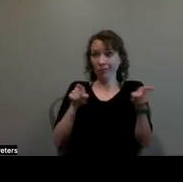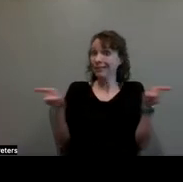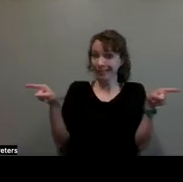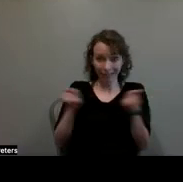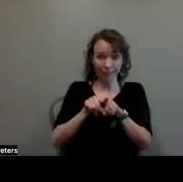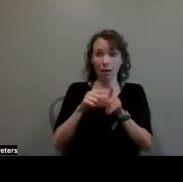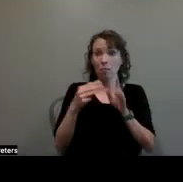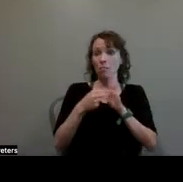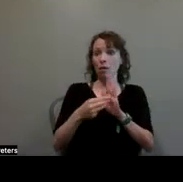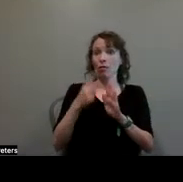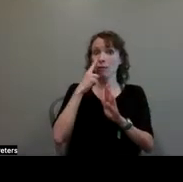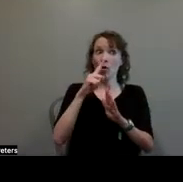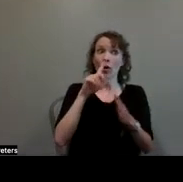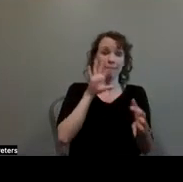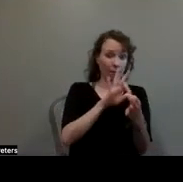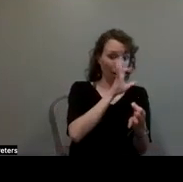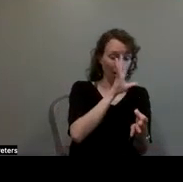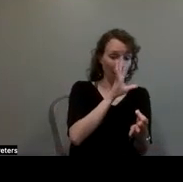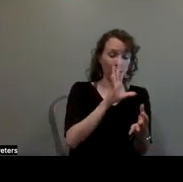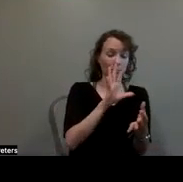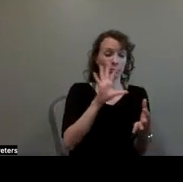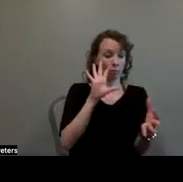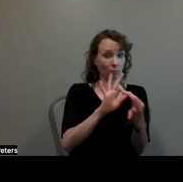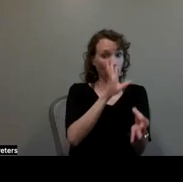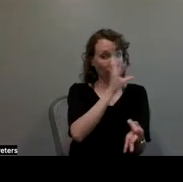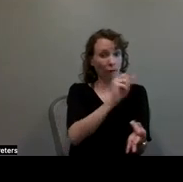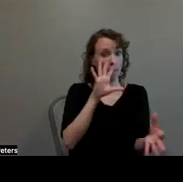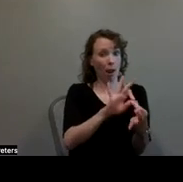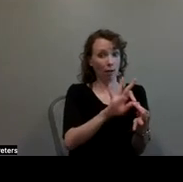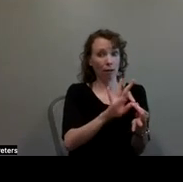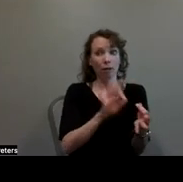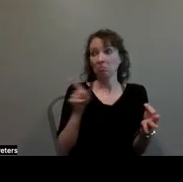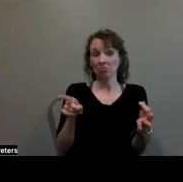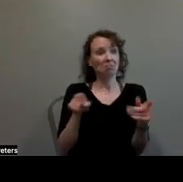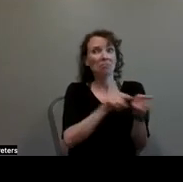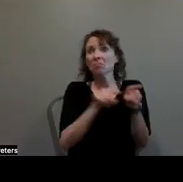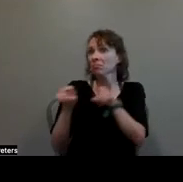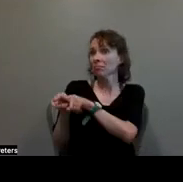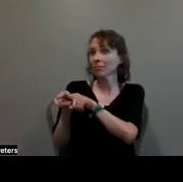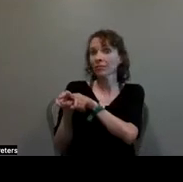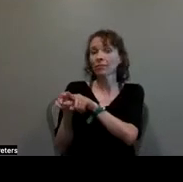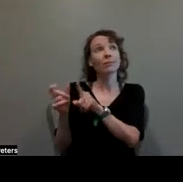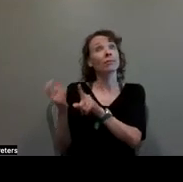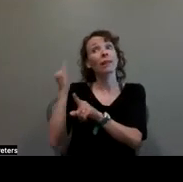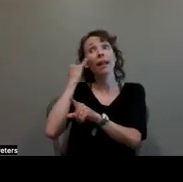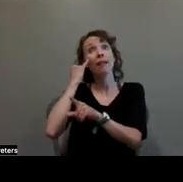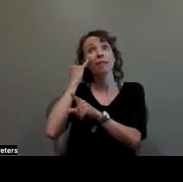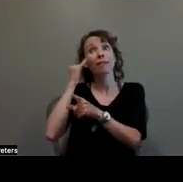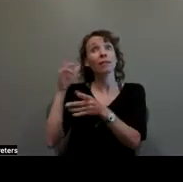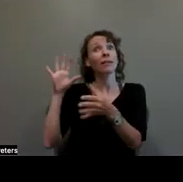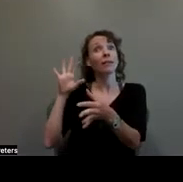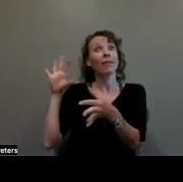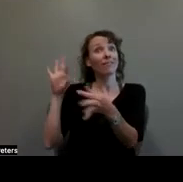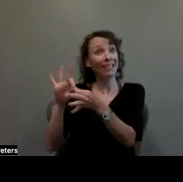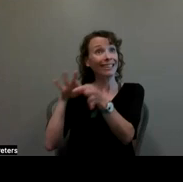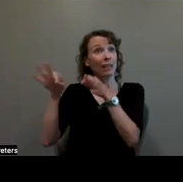affinity-mature antibodies, but in these other very, very different definitions of fitness as well. Cool.